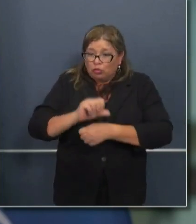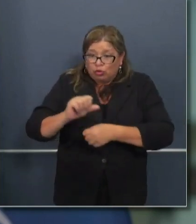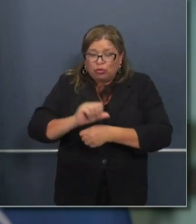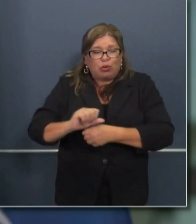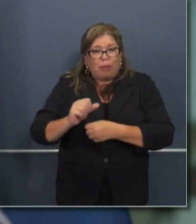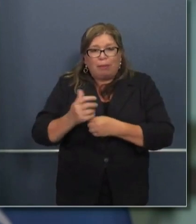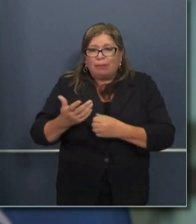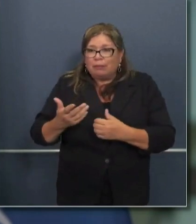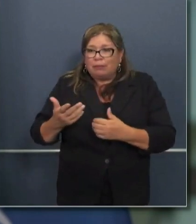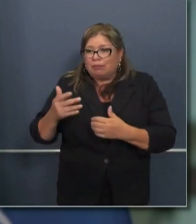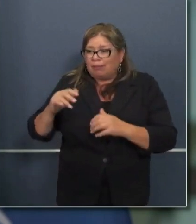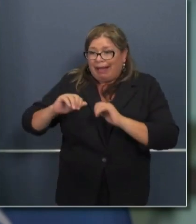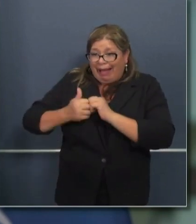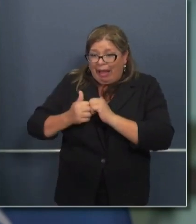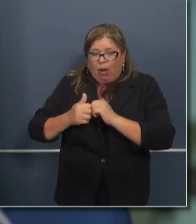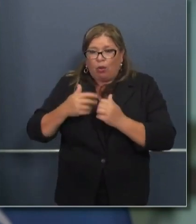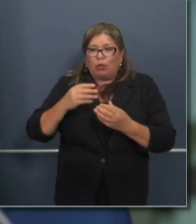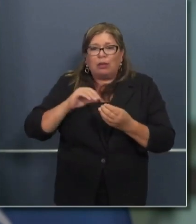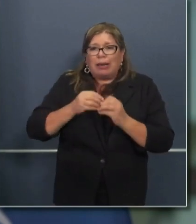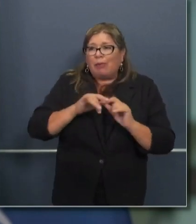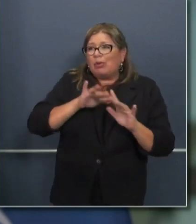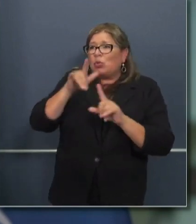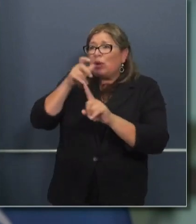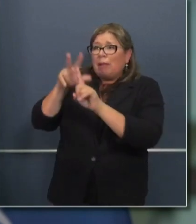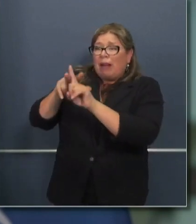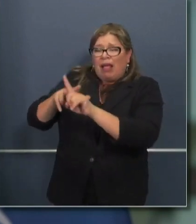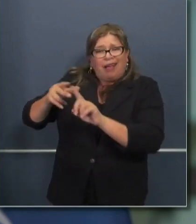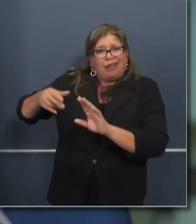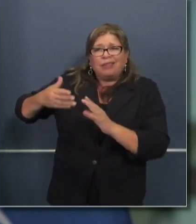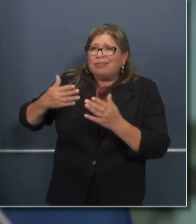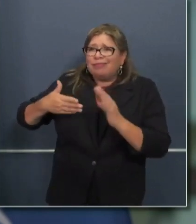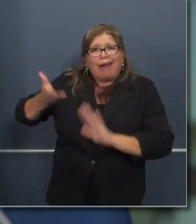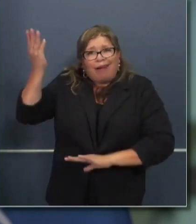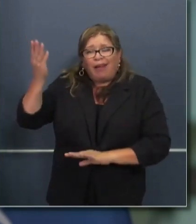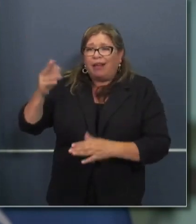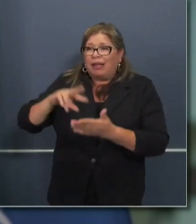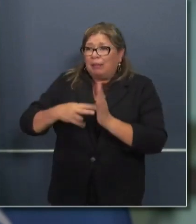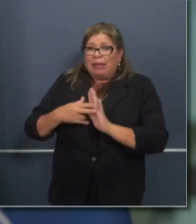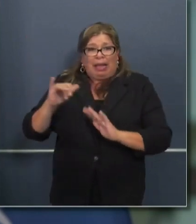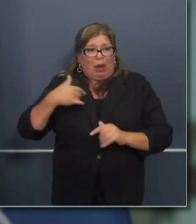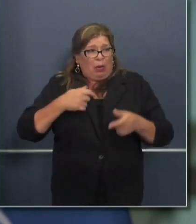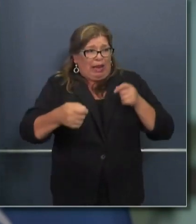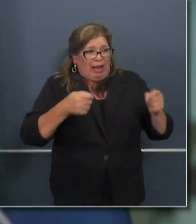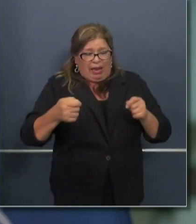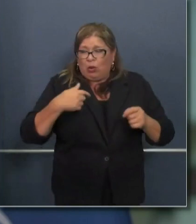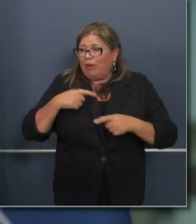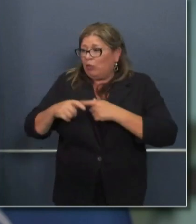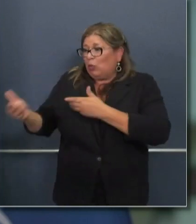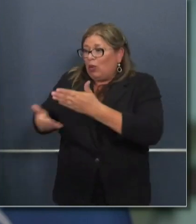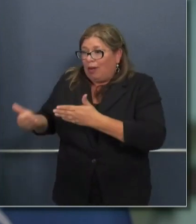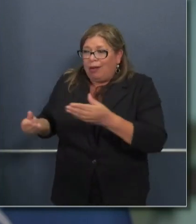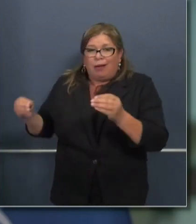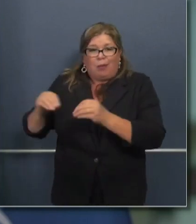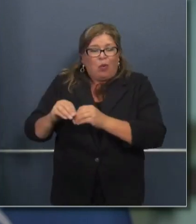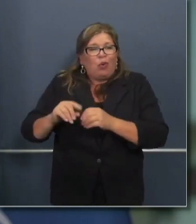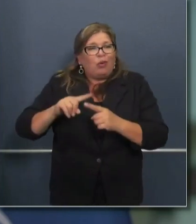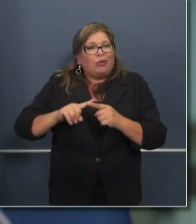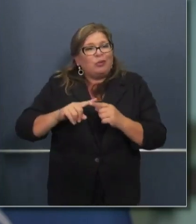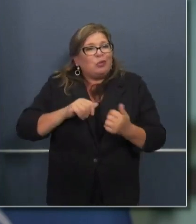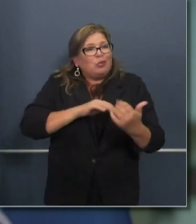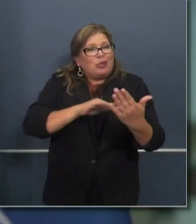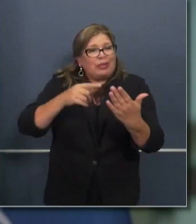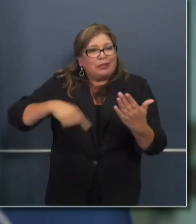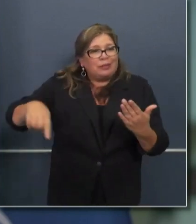redeployed to help support those phone lines and dealing with the magnitude of call volume, 5.7 million people now that have applied